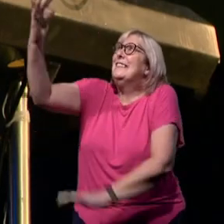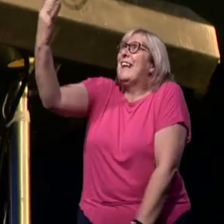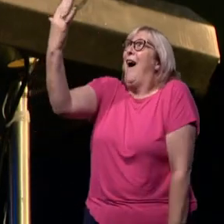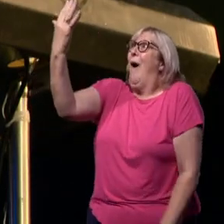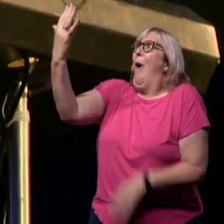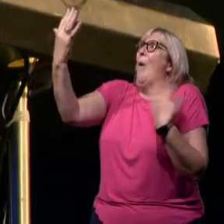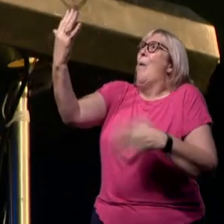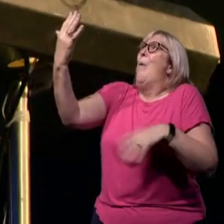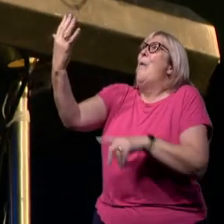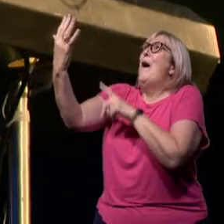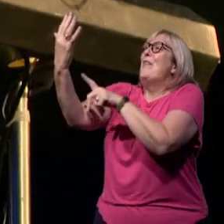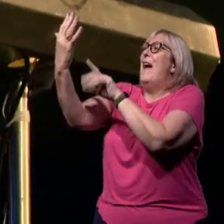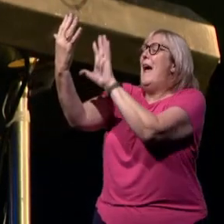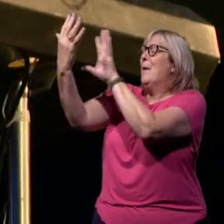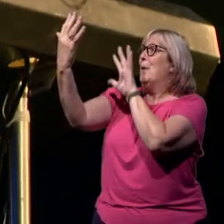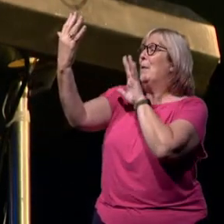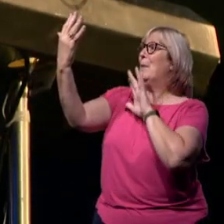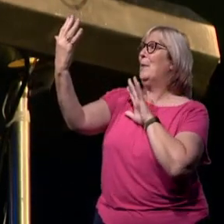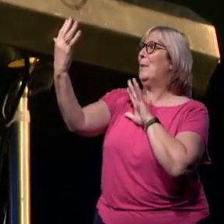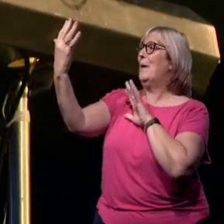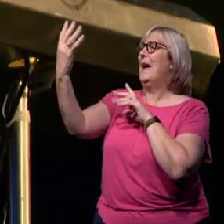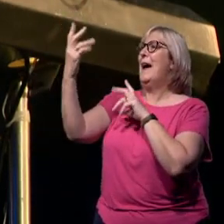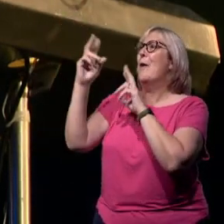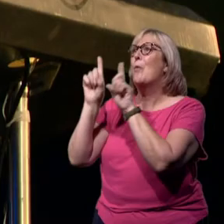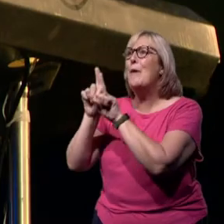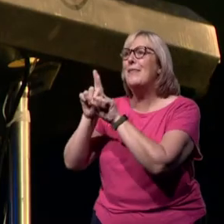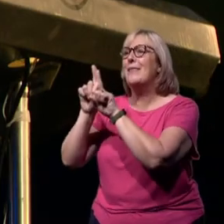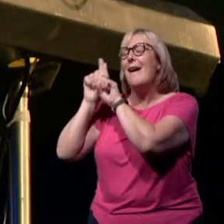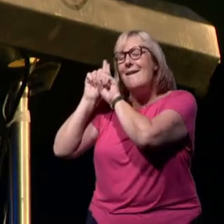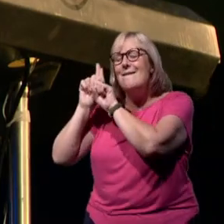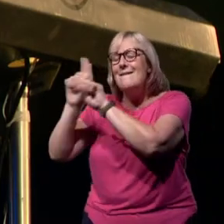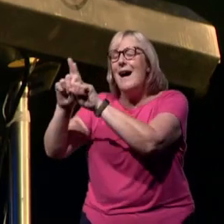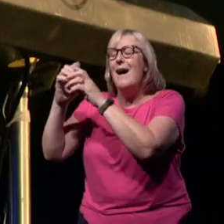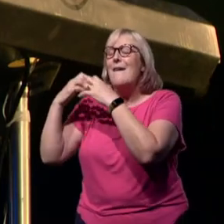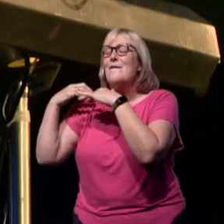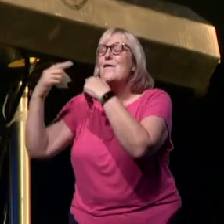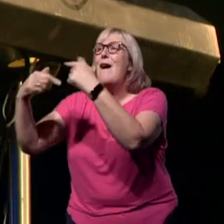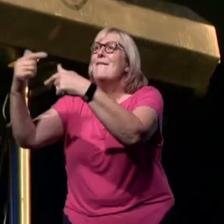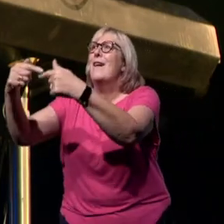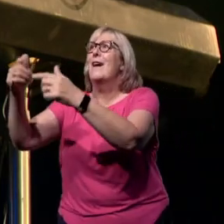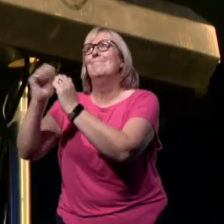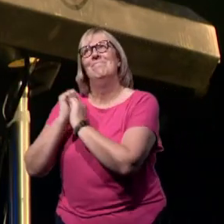Jesus Christ forever. And it's worth it.